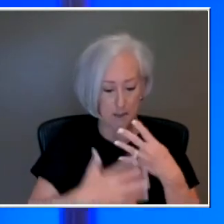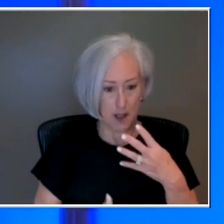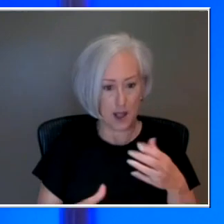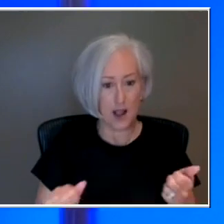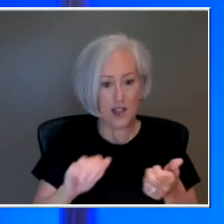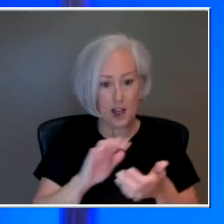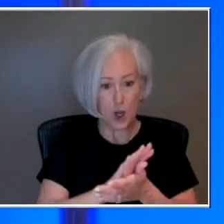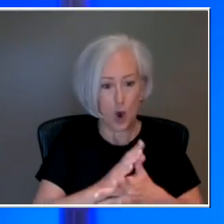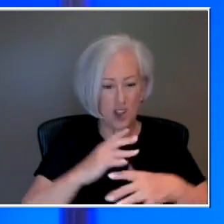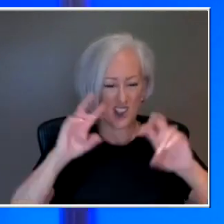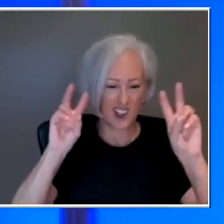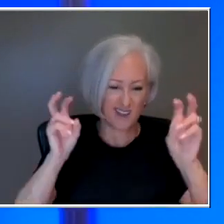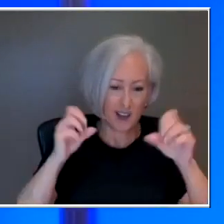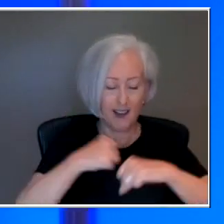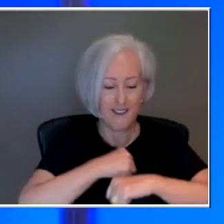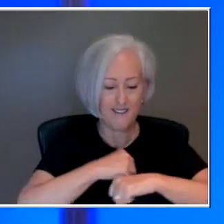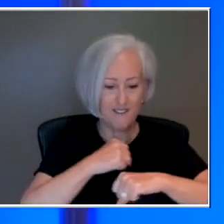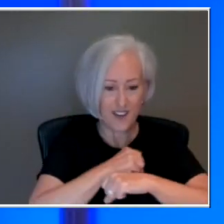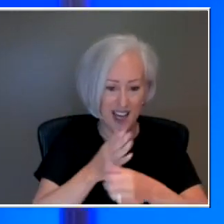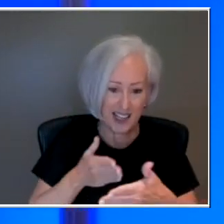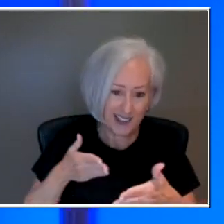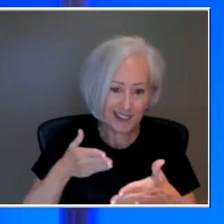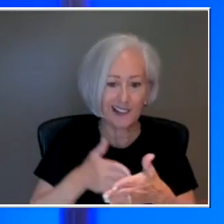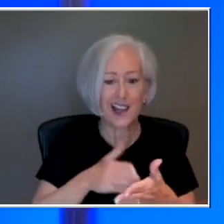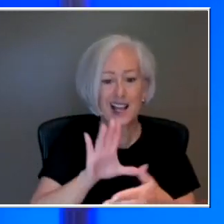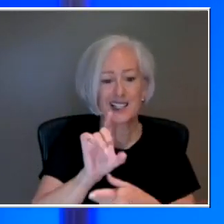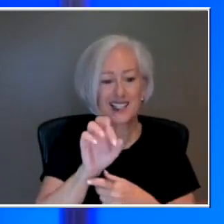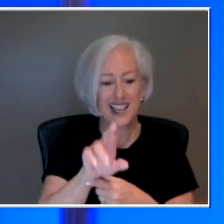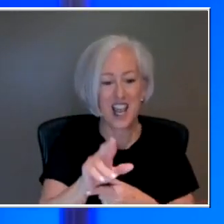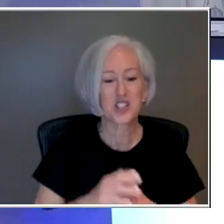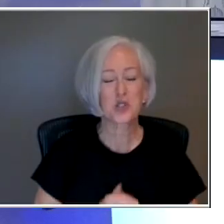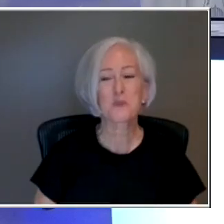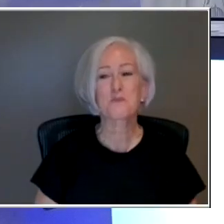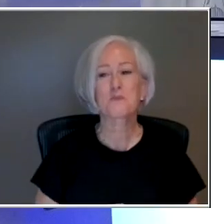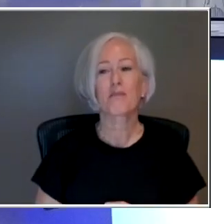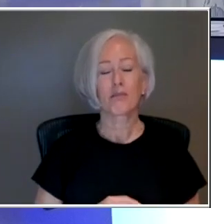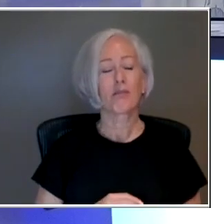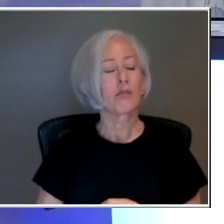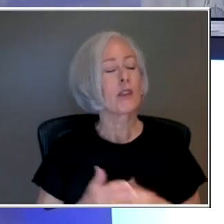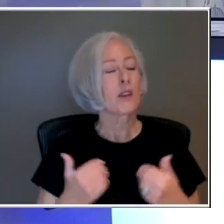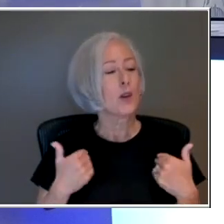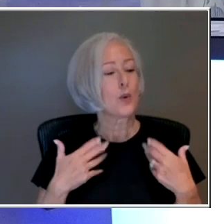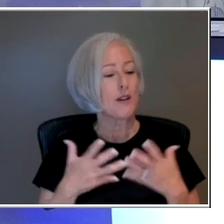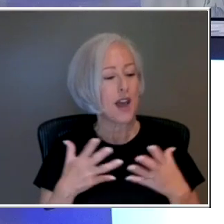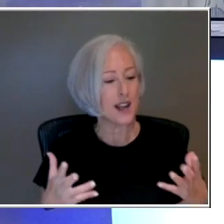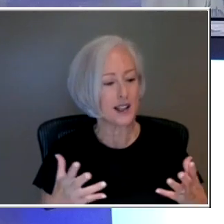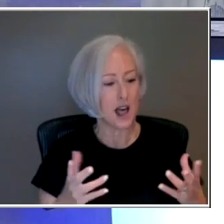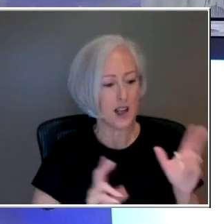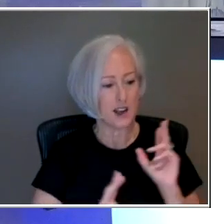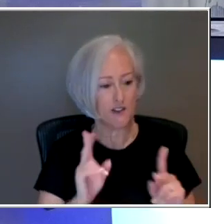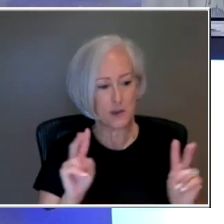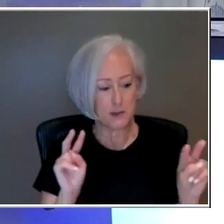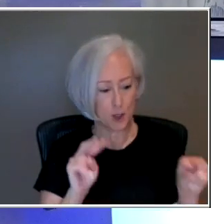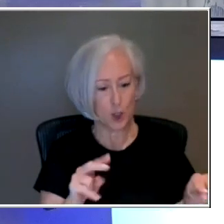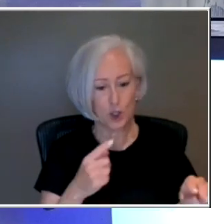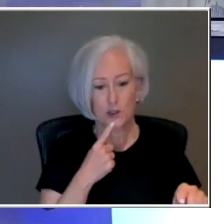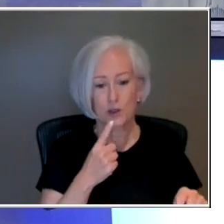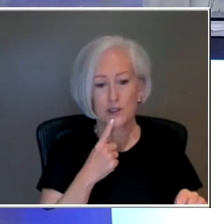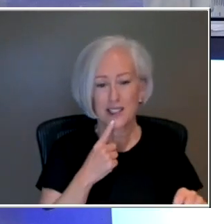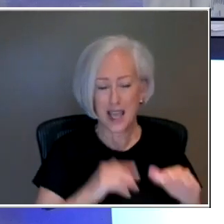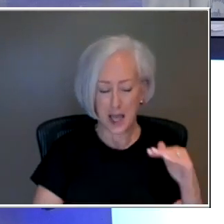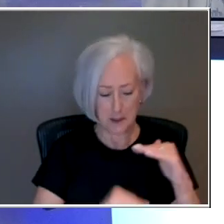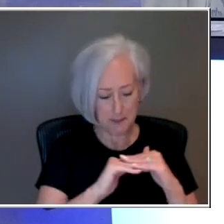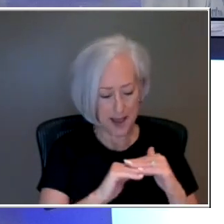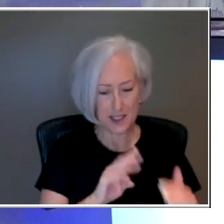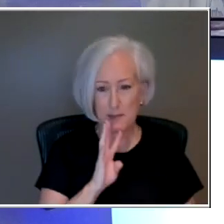fighting against the cancer cells. So we've had quite a few viewers ask, is 40 a hard limit? It's a hard limit.